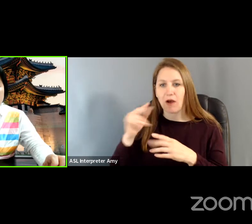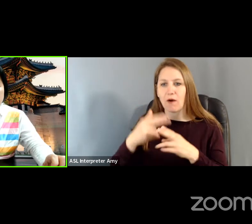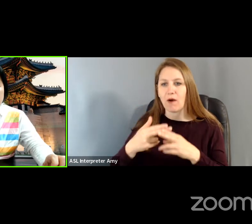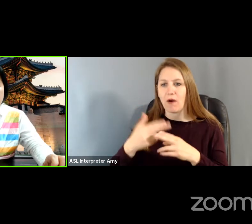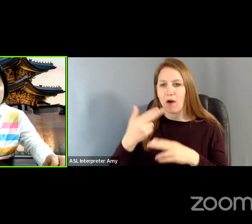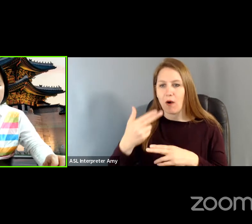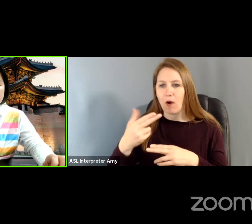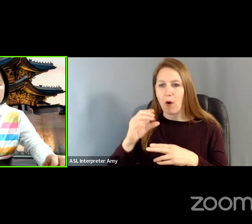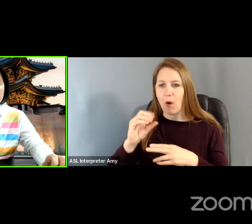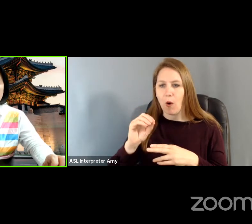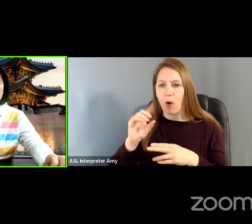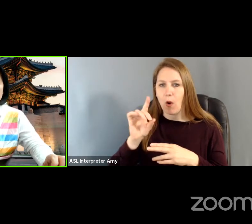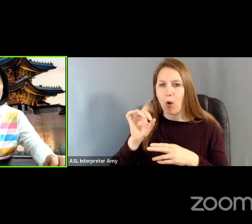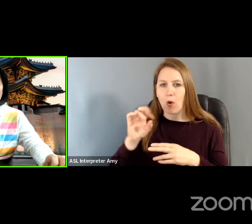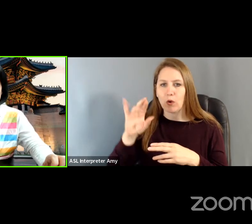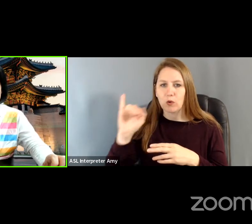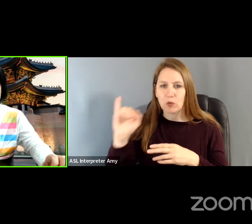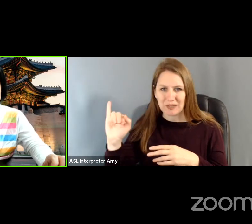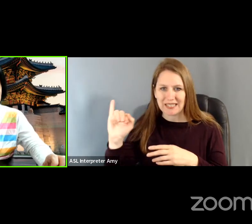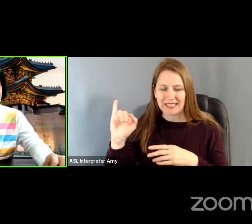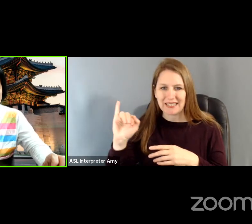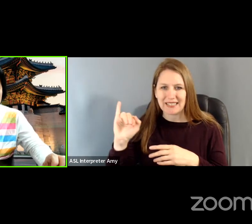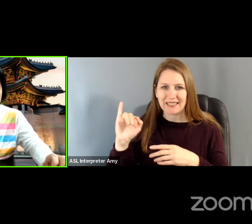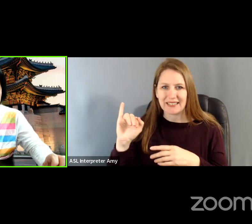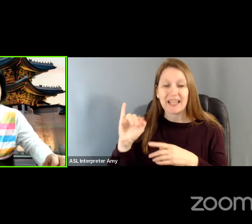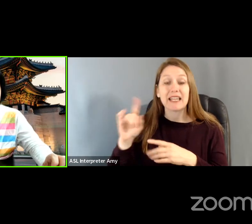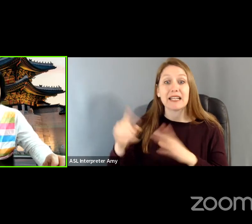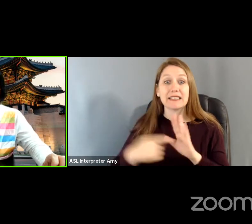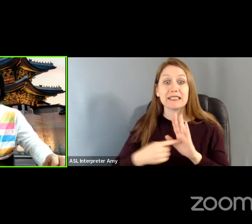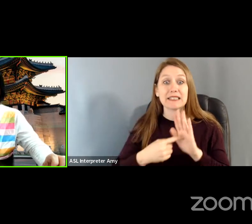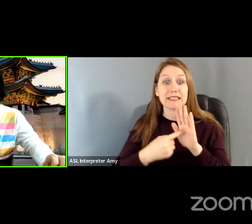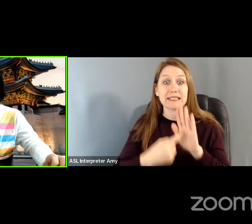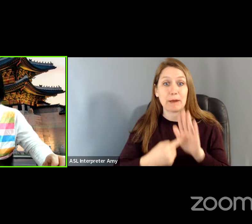being used as a symbol of Korea.